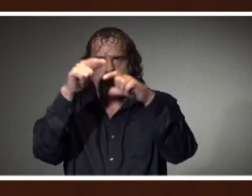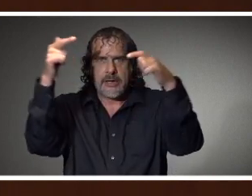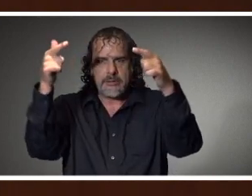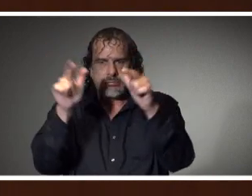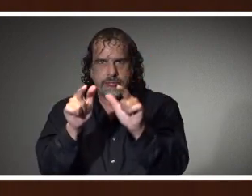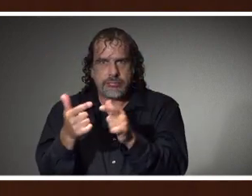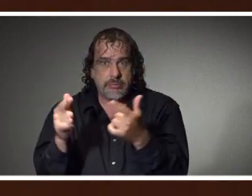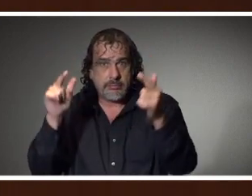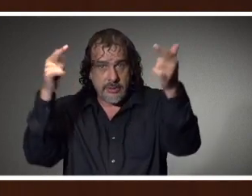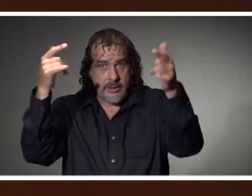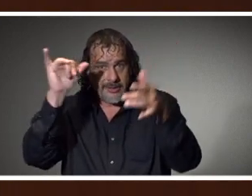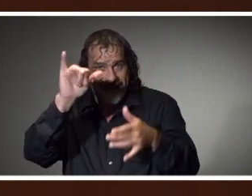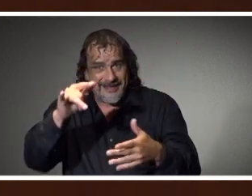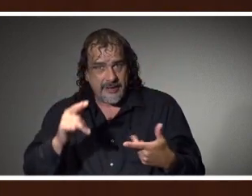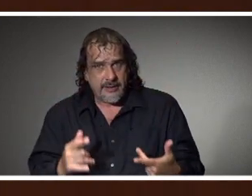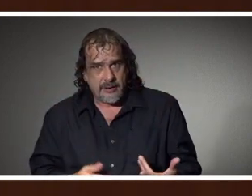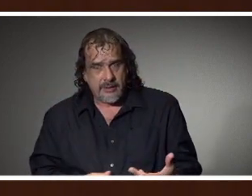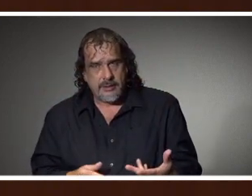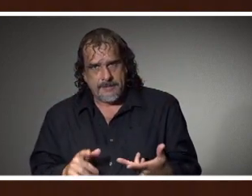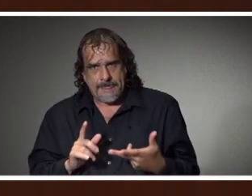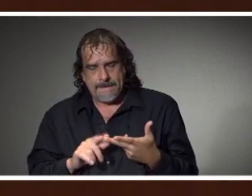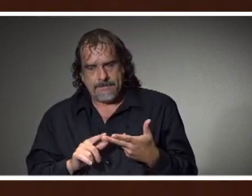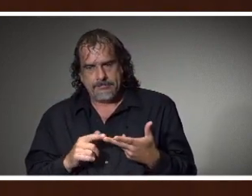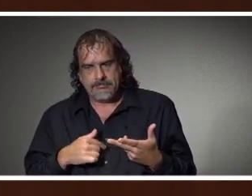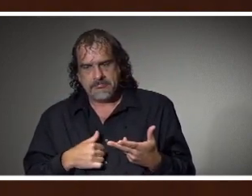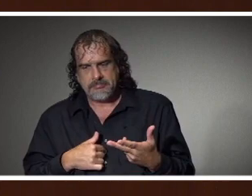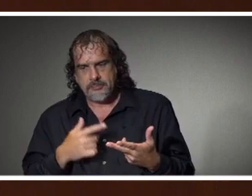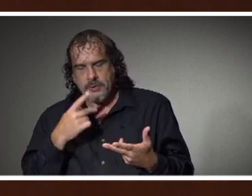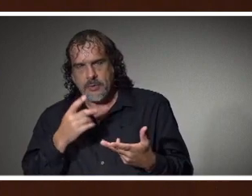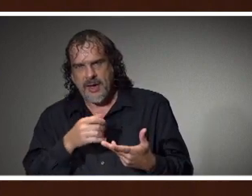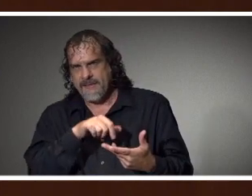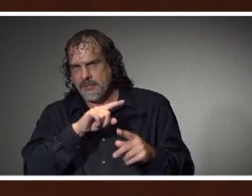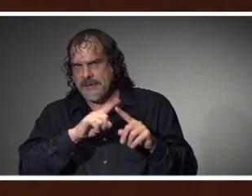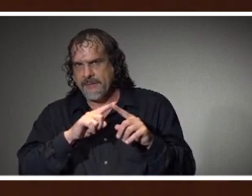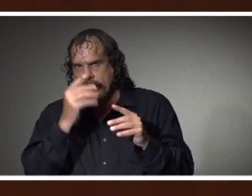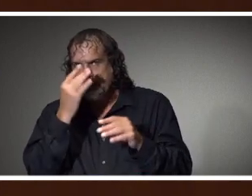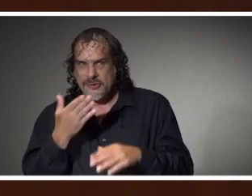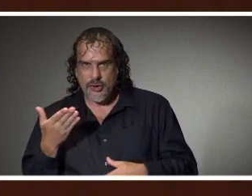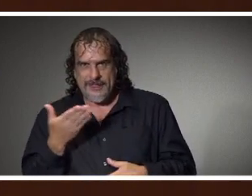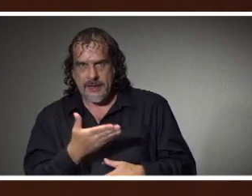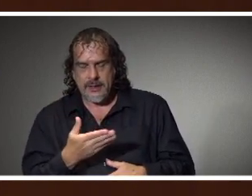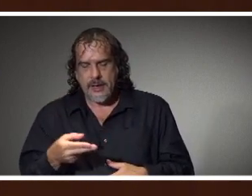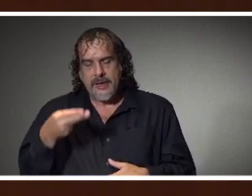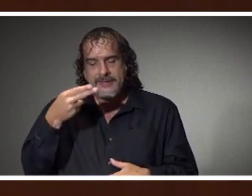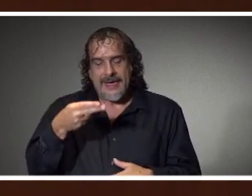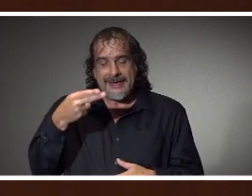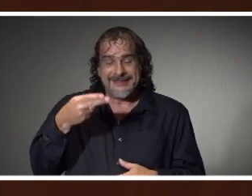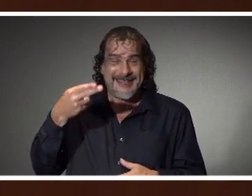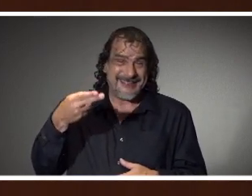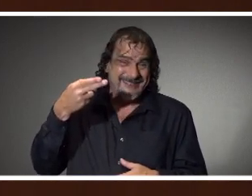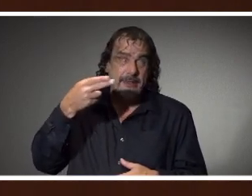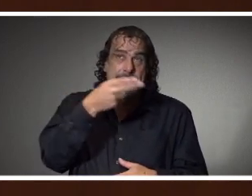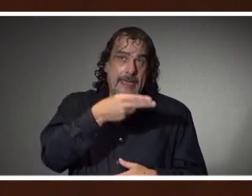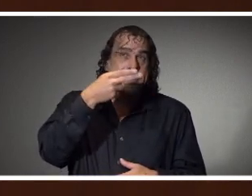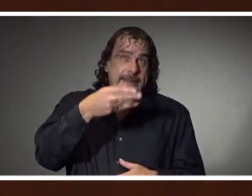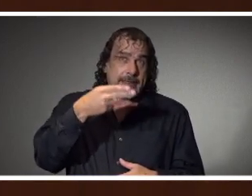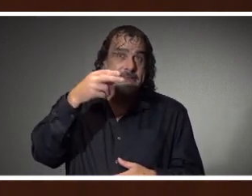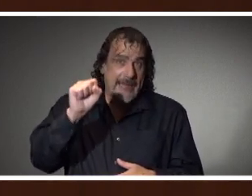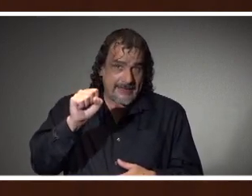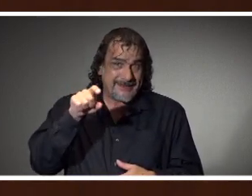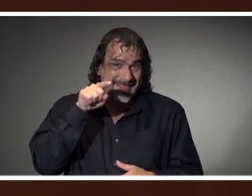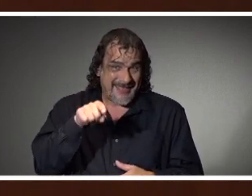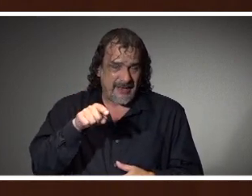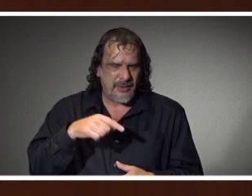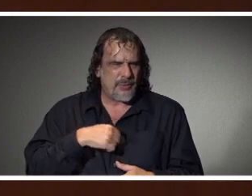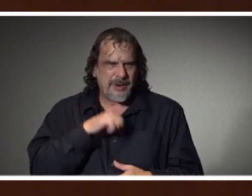capacity. It'll be apparent when you see the different information we have out there for you. On the HHS question, you know, we're not concerned about